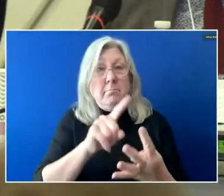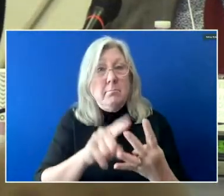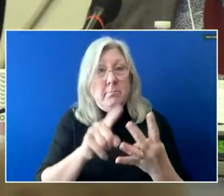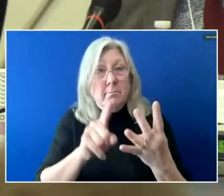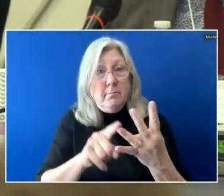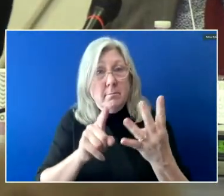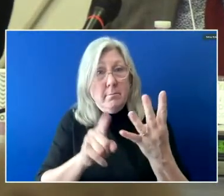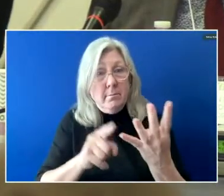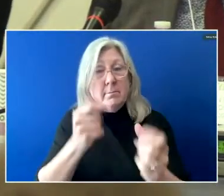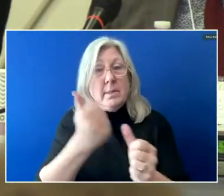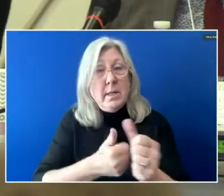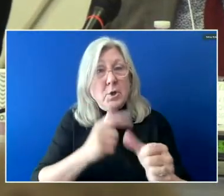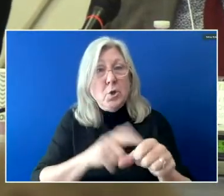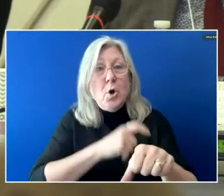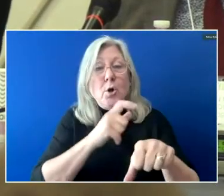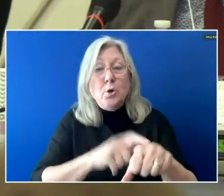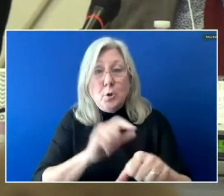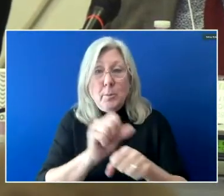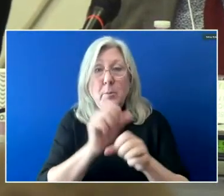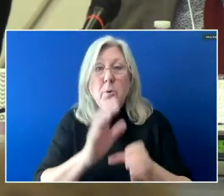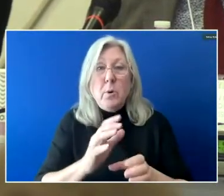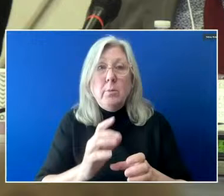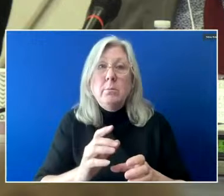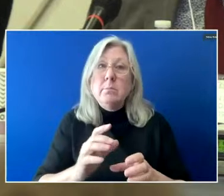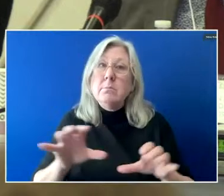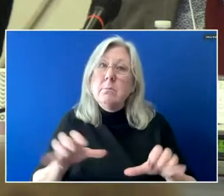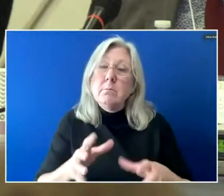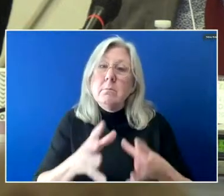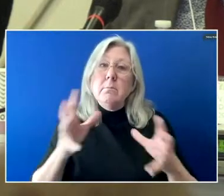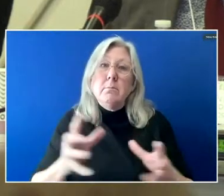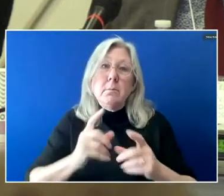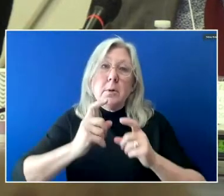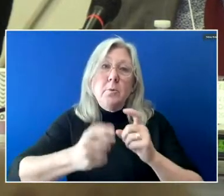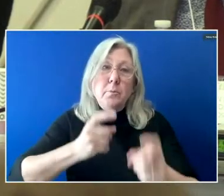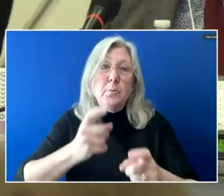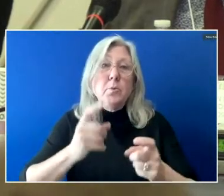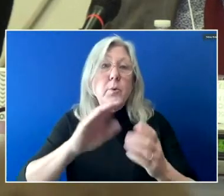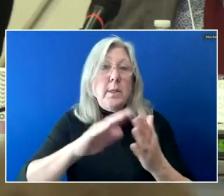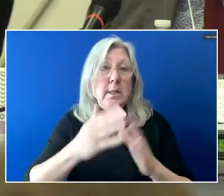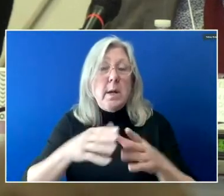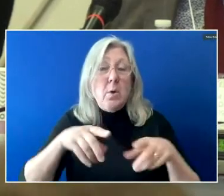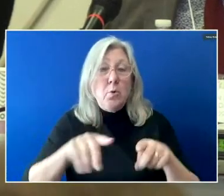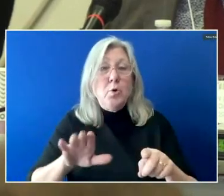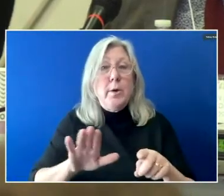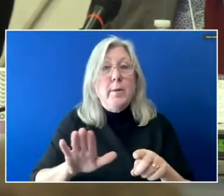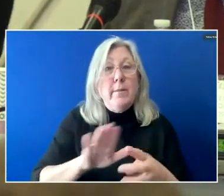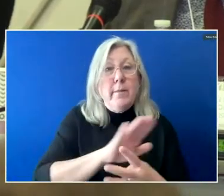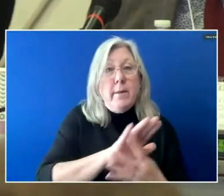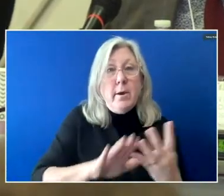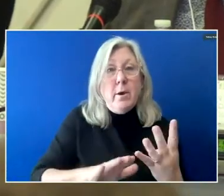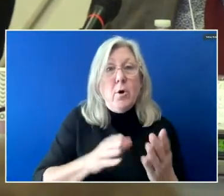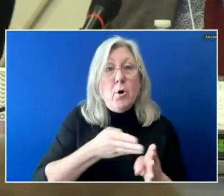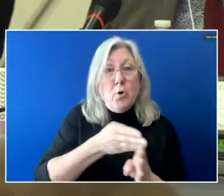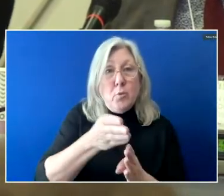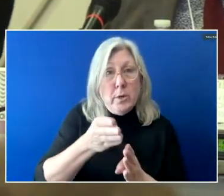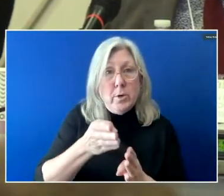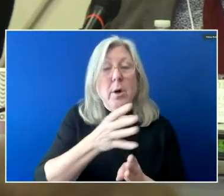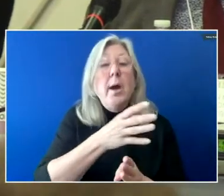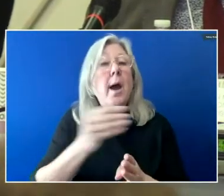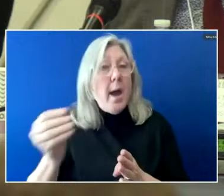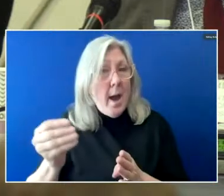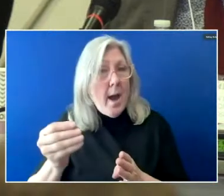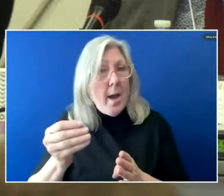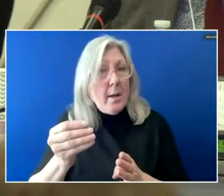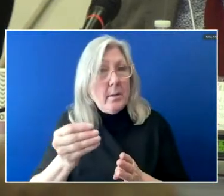employees contributed significantly to the town during their careers and whereas the daily